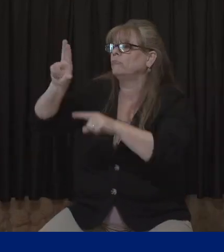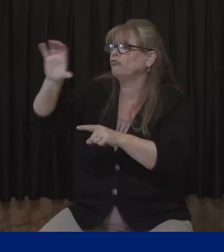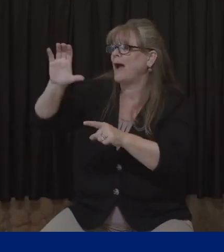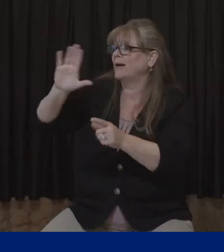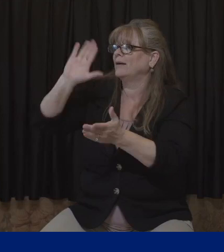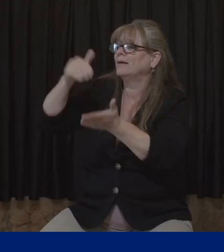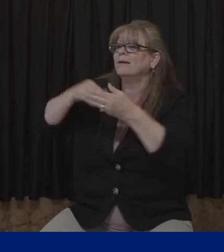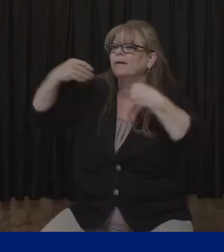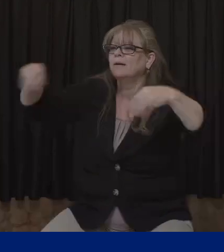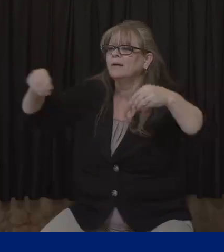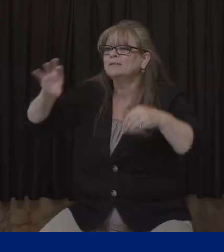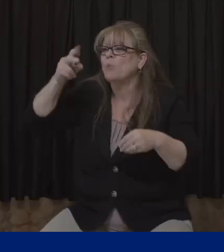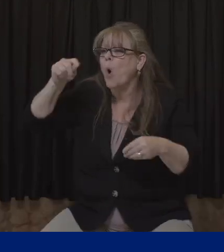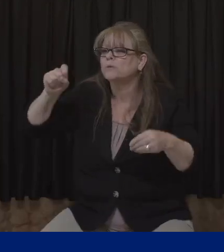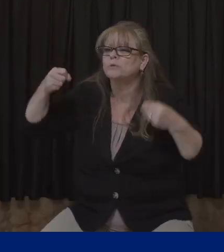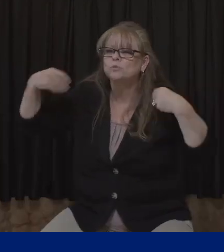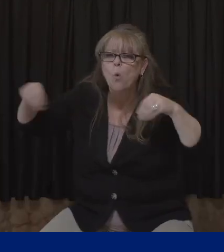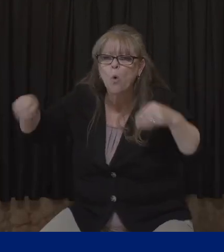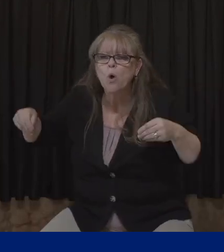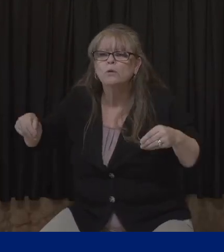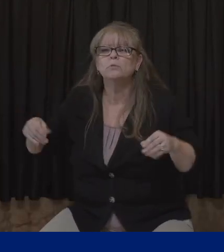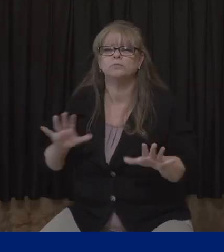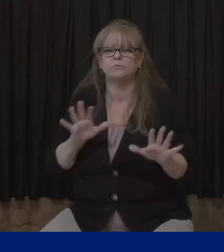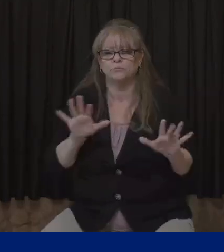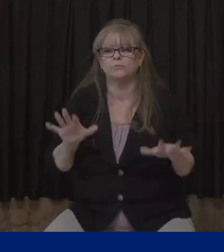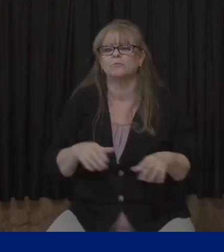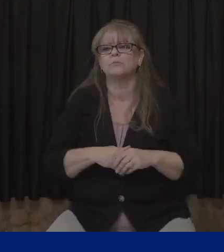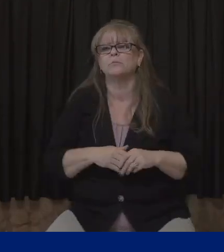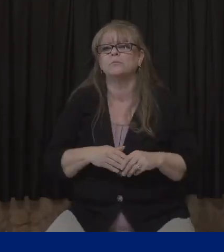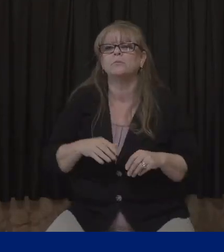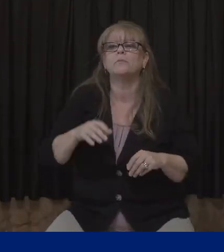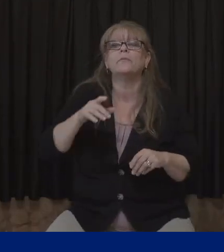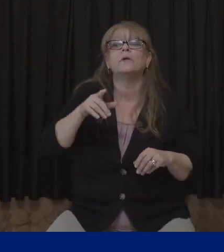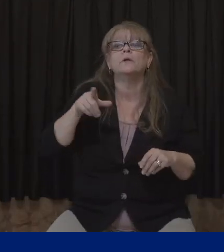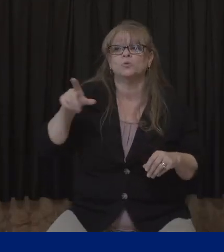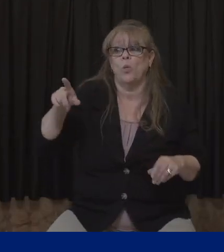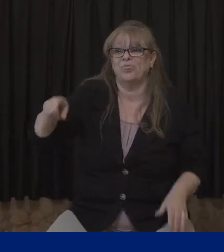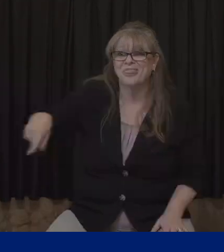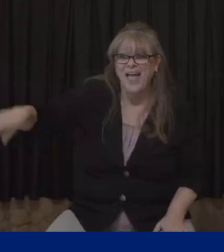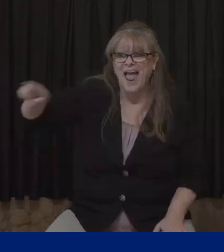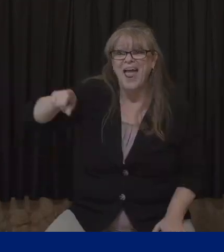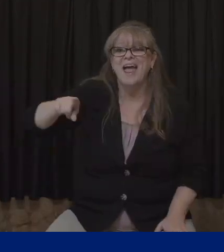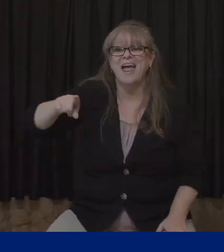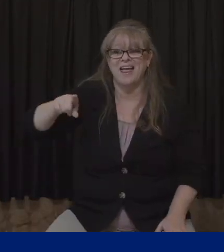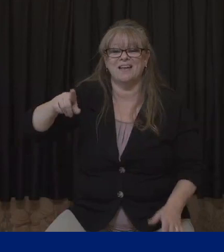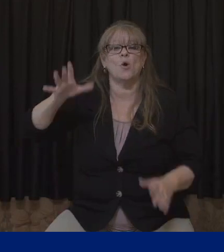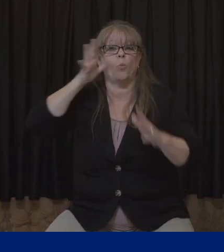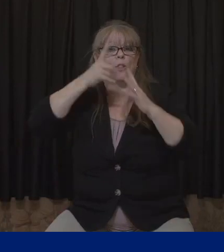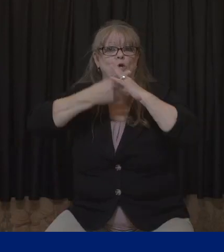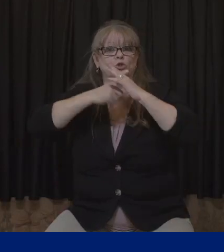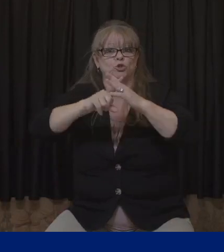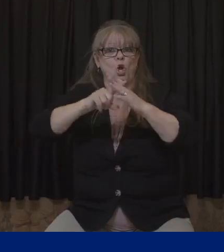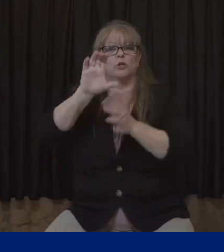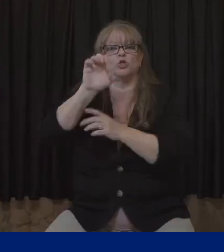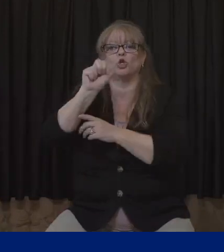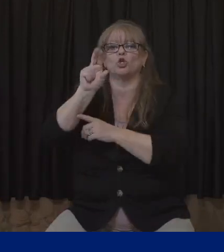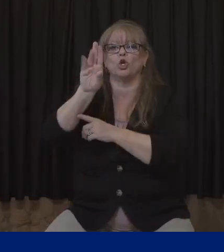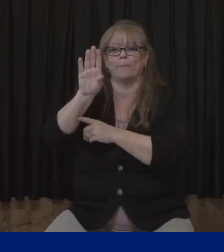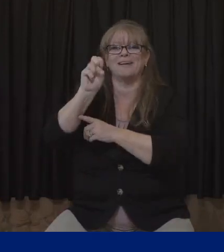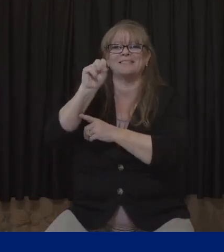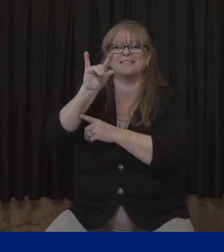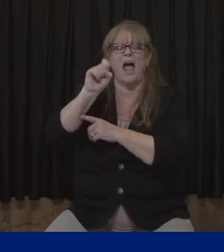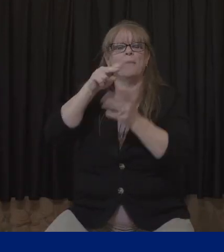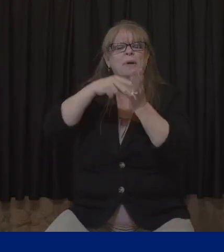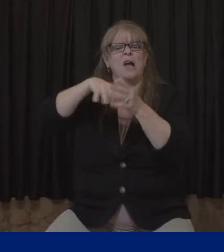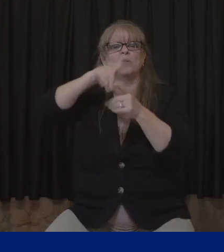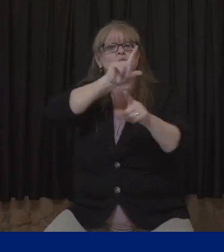many Coloradans. Retailers who want to start doing curbside delivery and pickup have started today. Retailers that want to begin letting customers